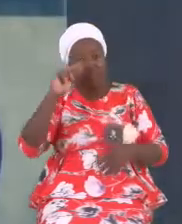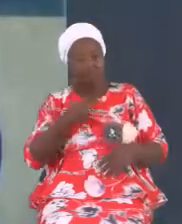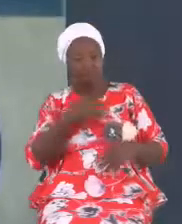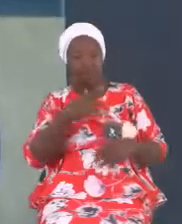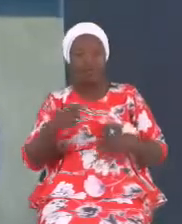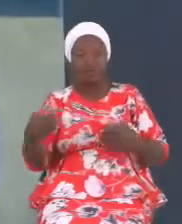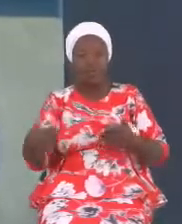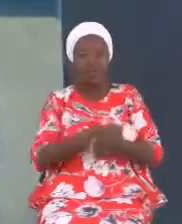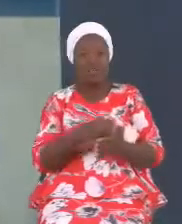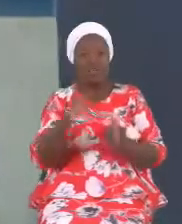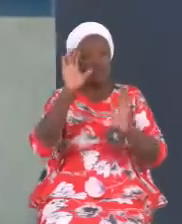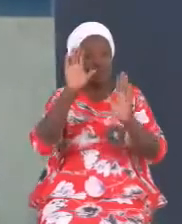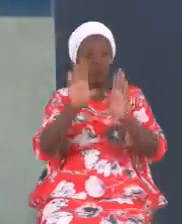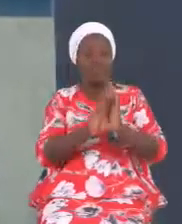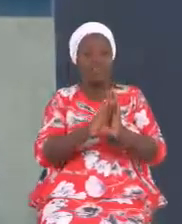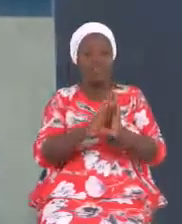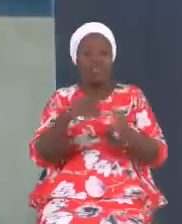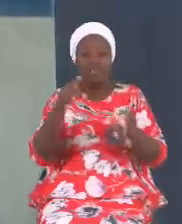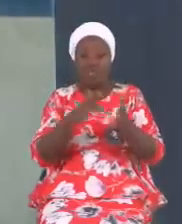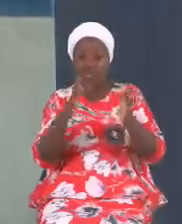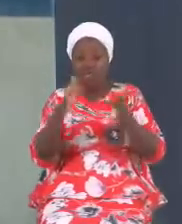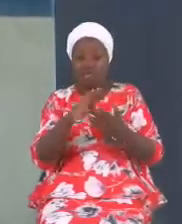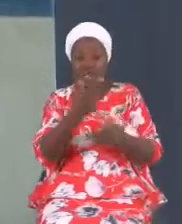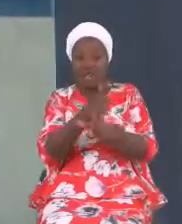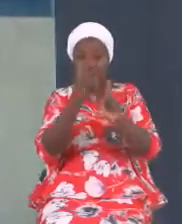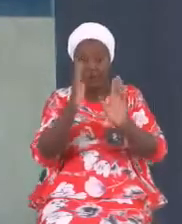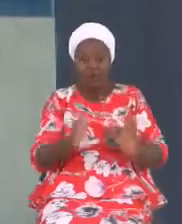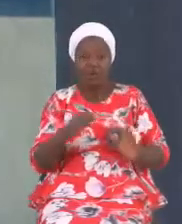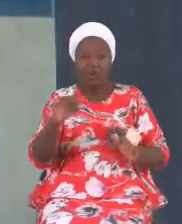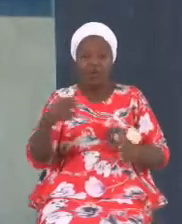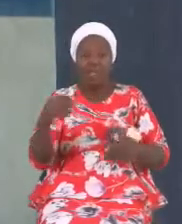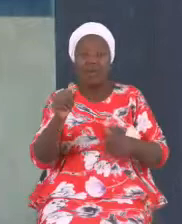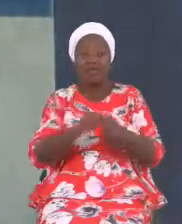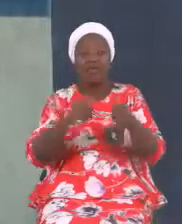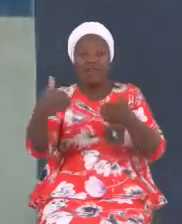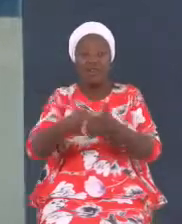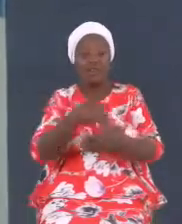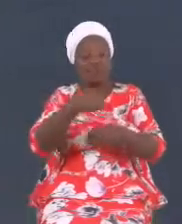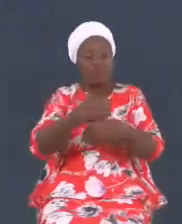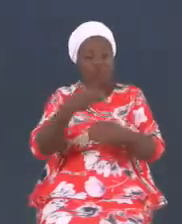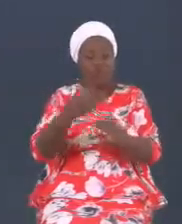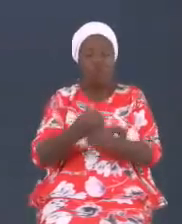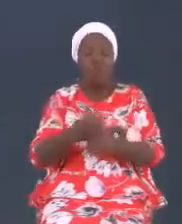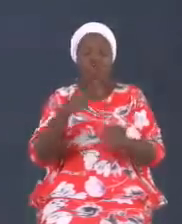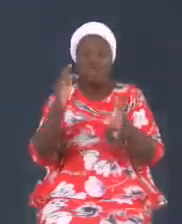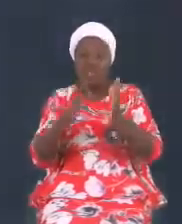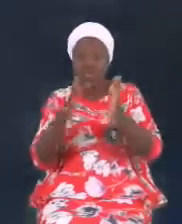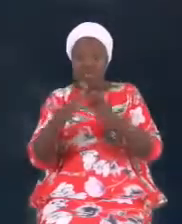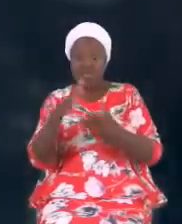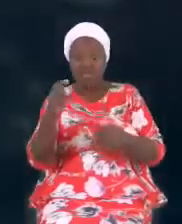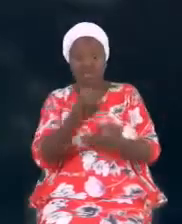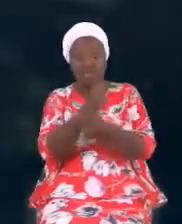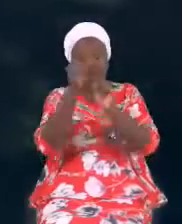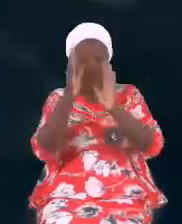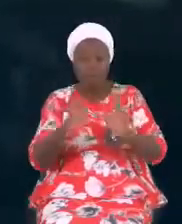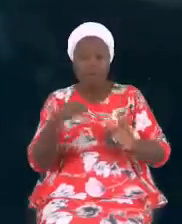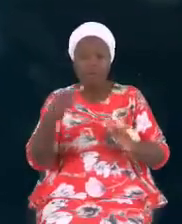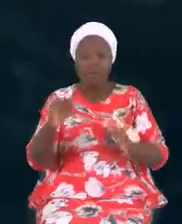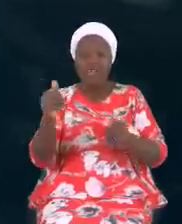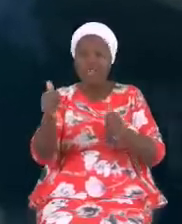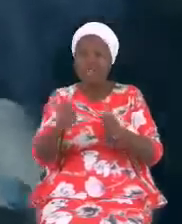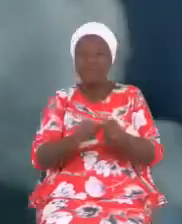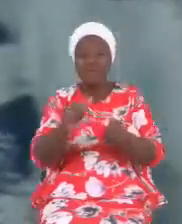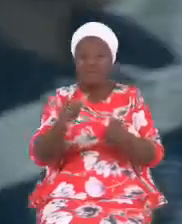Jesus, the liberator of every new creature, Jesus, the Savior of every